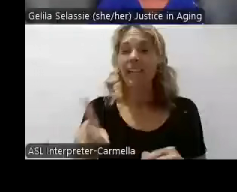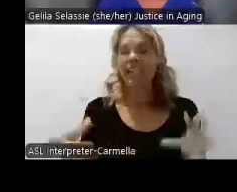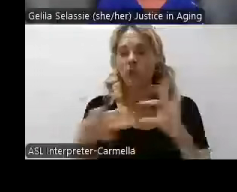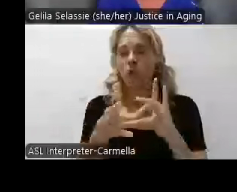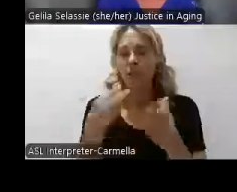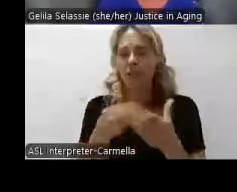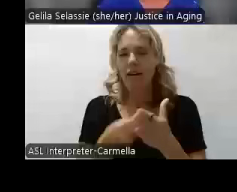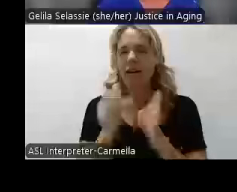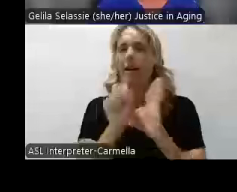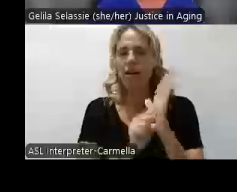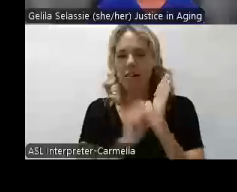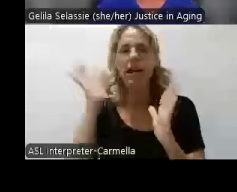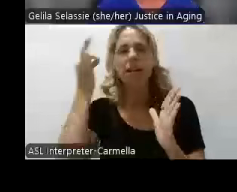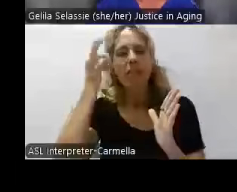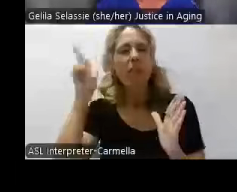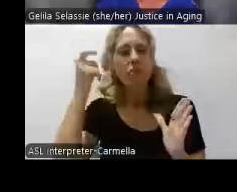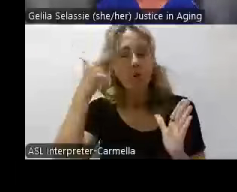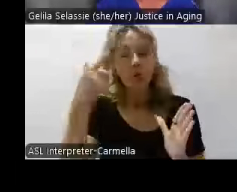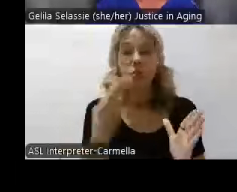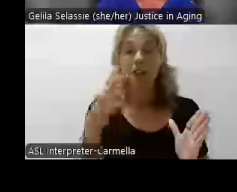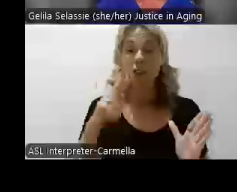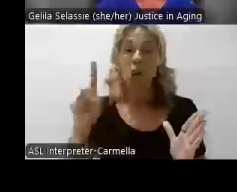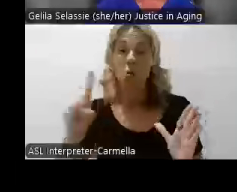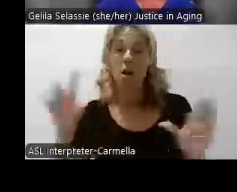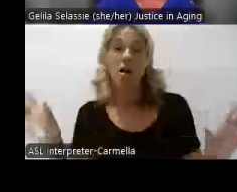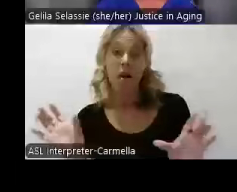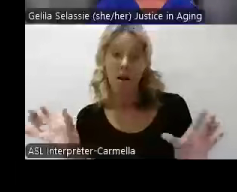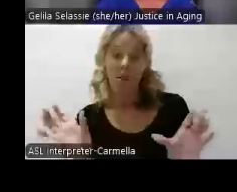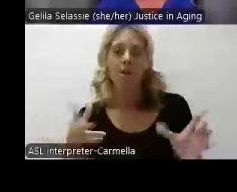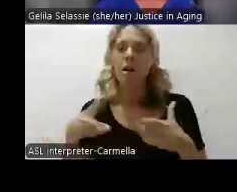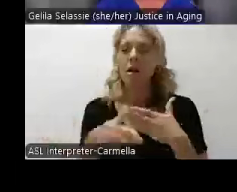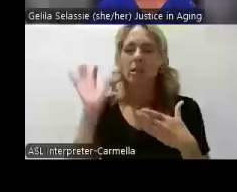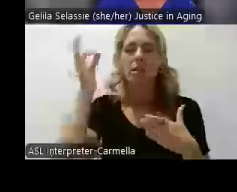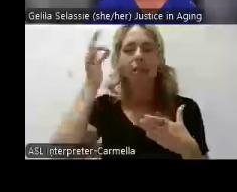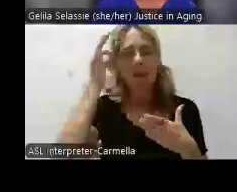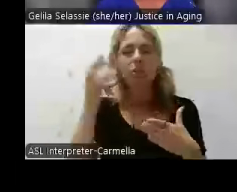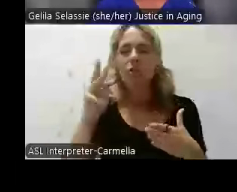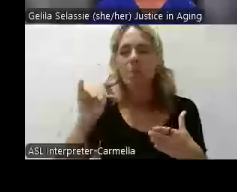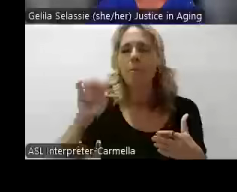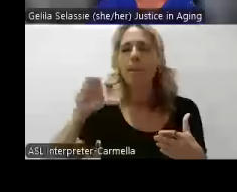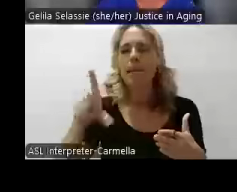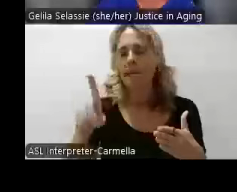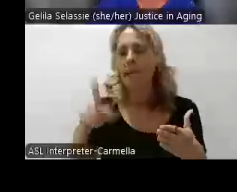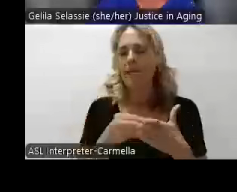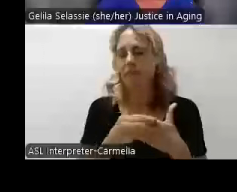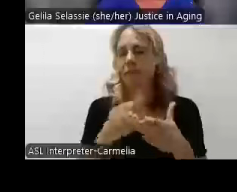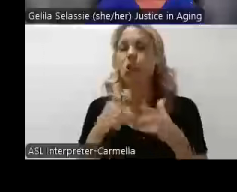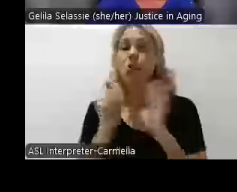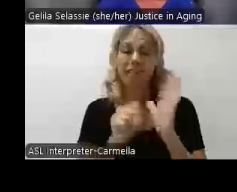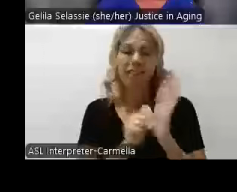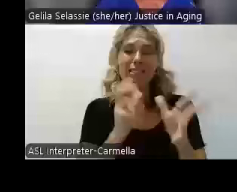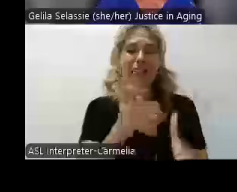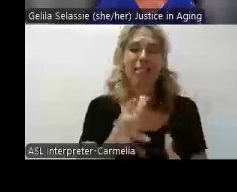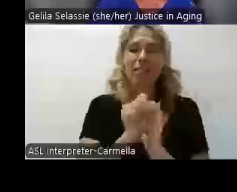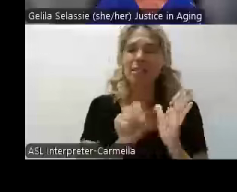federal government. So what HR 1 does is it cuts federal Medicaid funding to states, and this leaves states with gaps